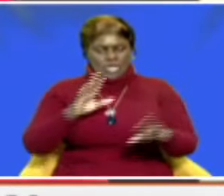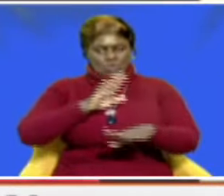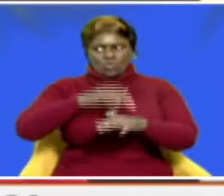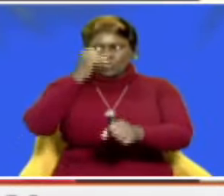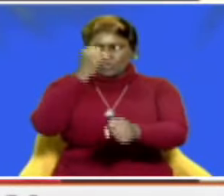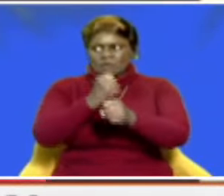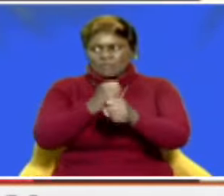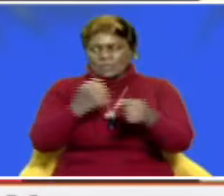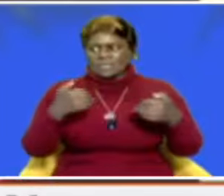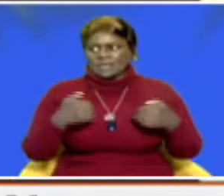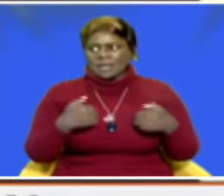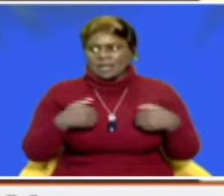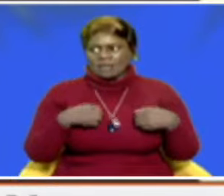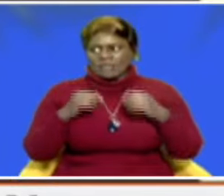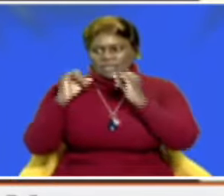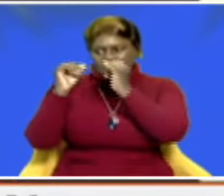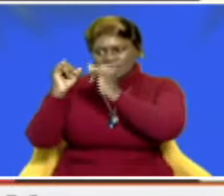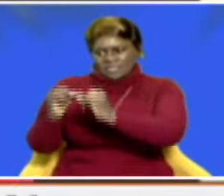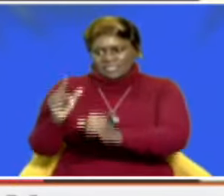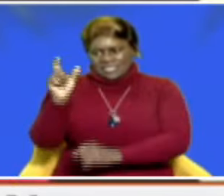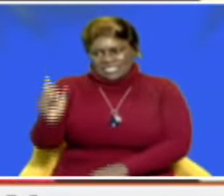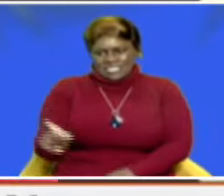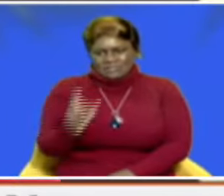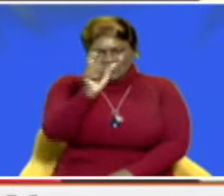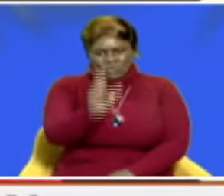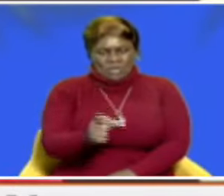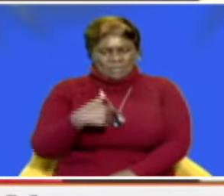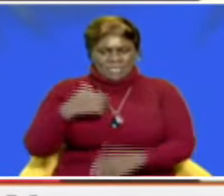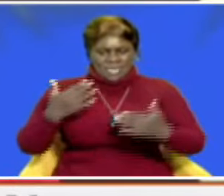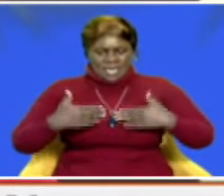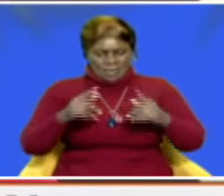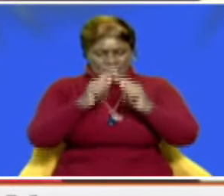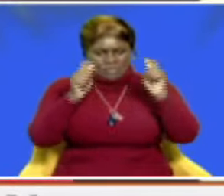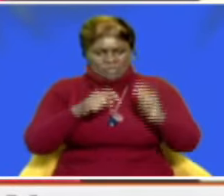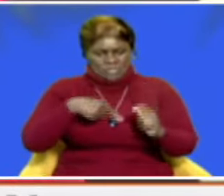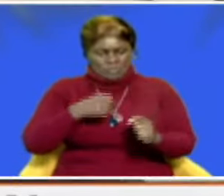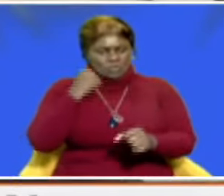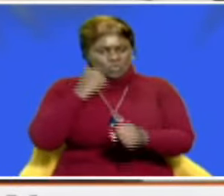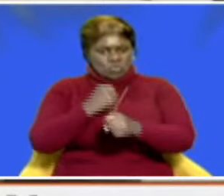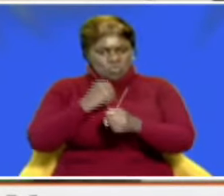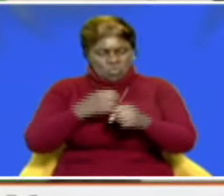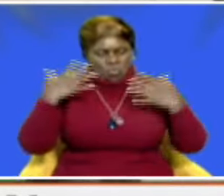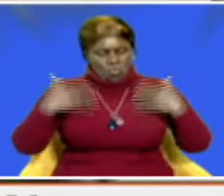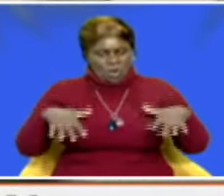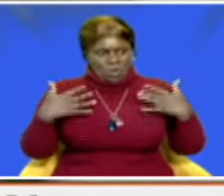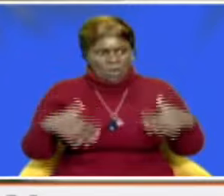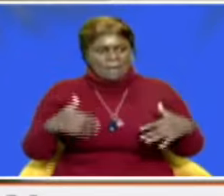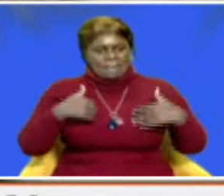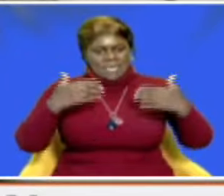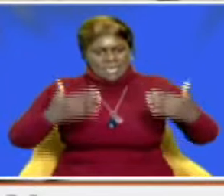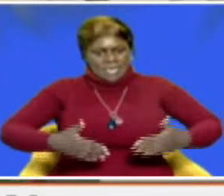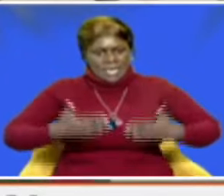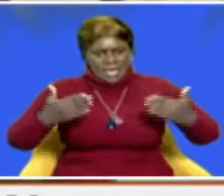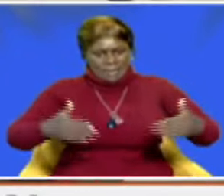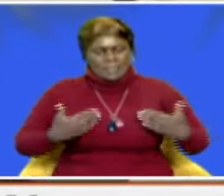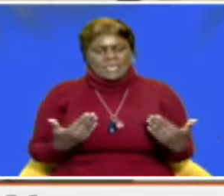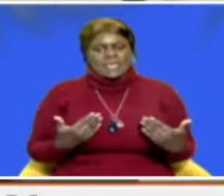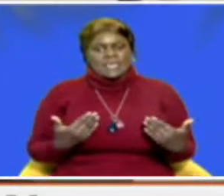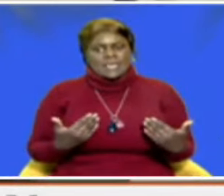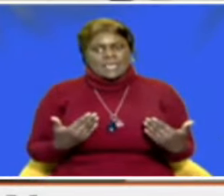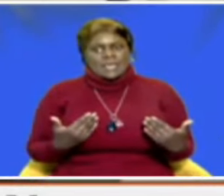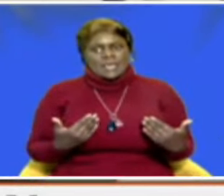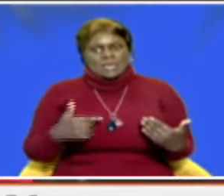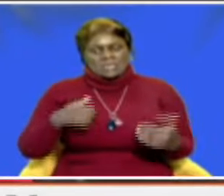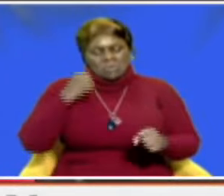results individually and I'm just happy for this team, and I know we're gonna do great this week. Nafurahia juu tutafanya mo